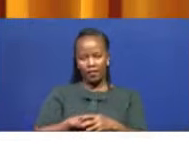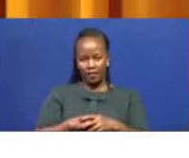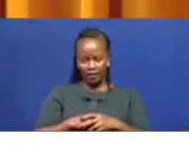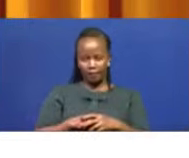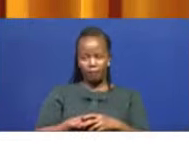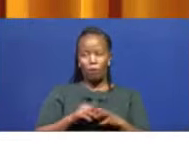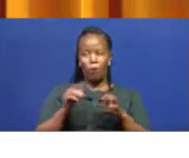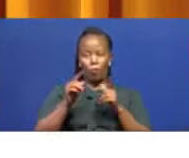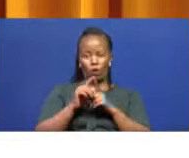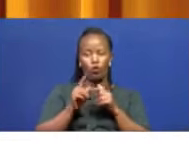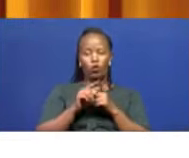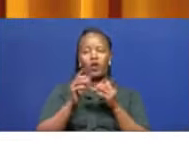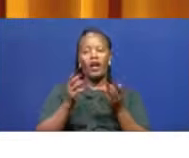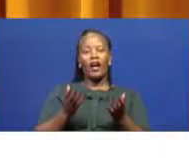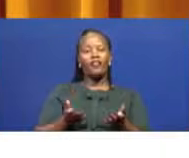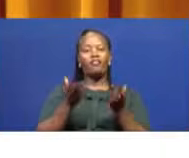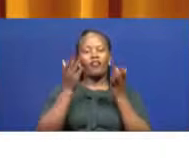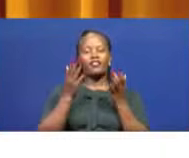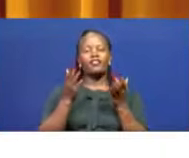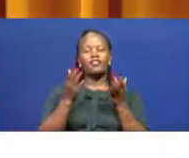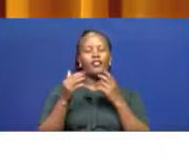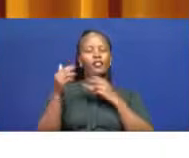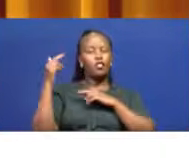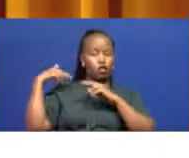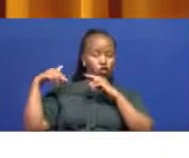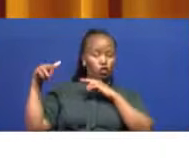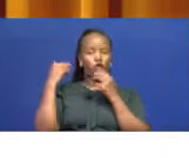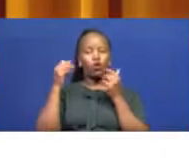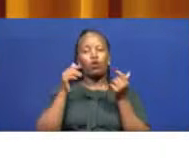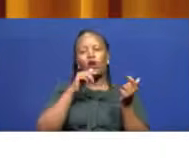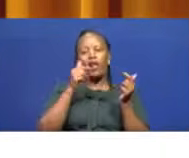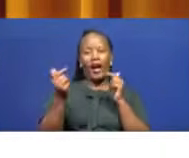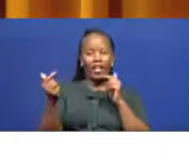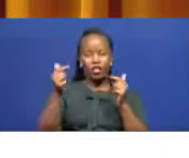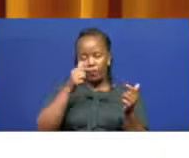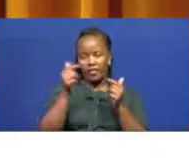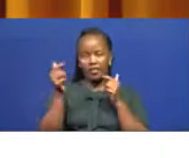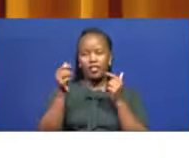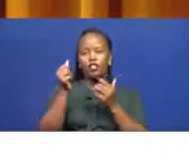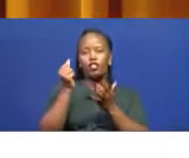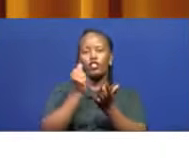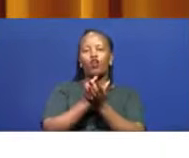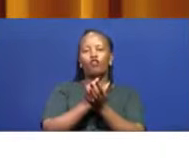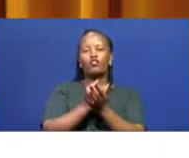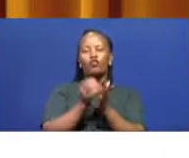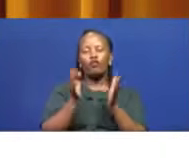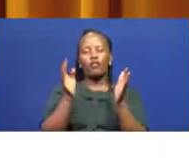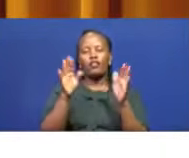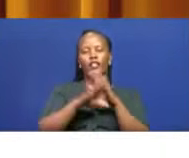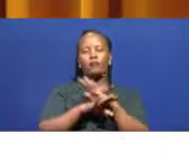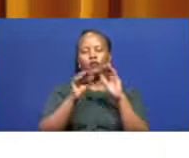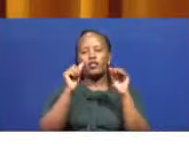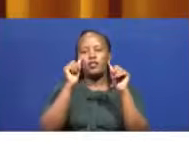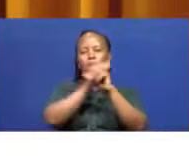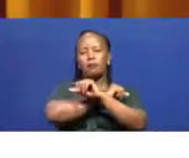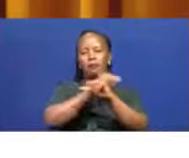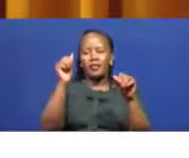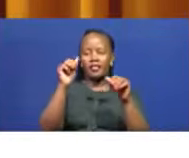They advanced a historical argument concerning the office of the Vice President and Deputy President in